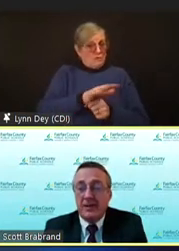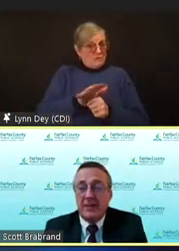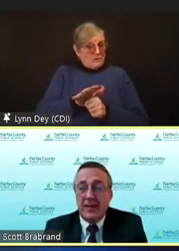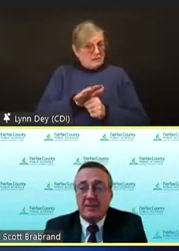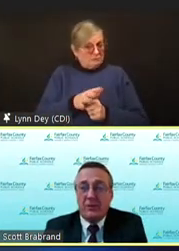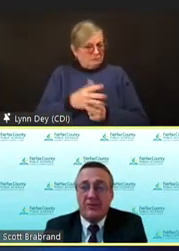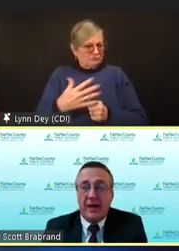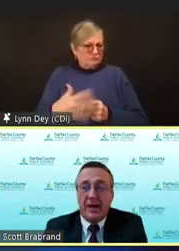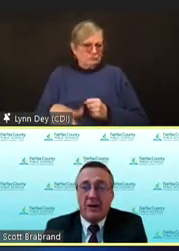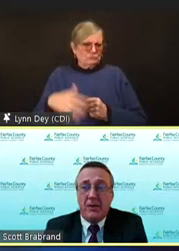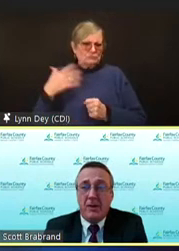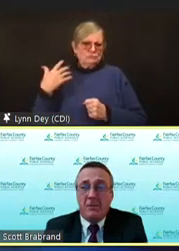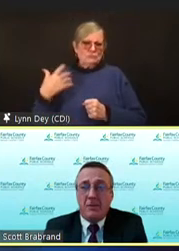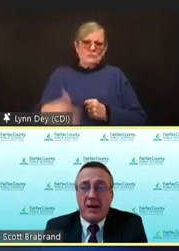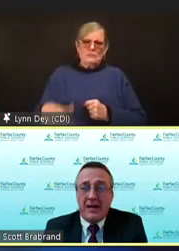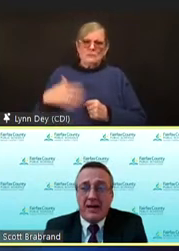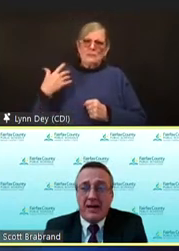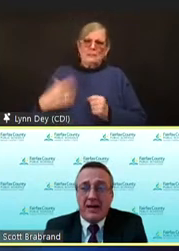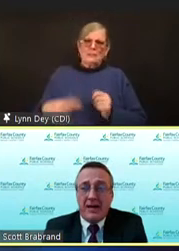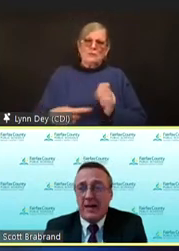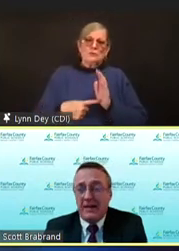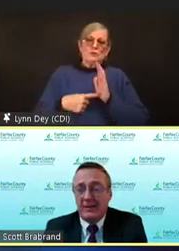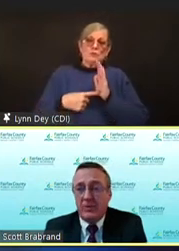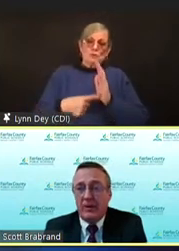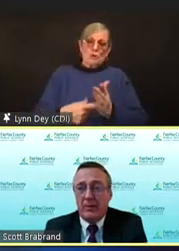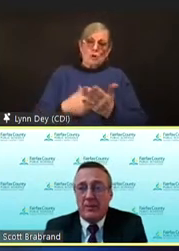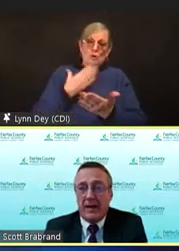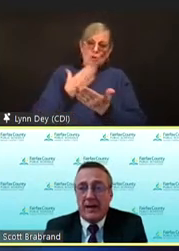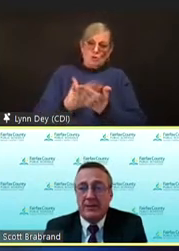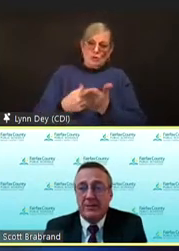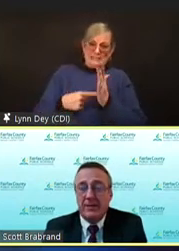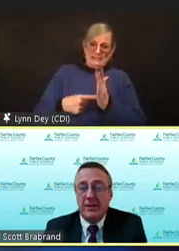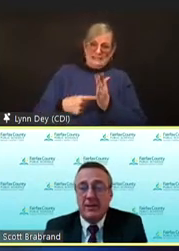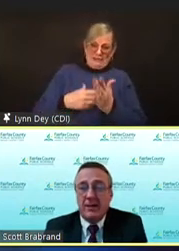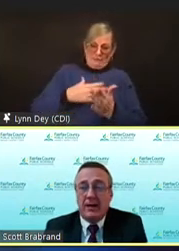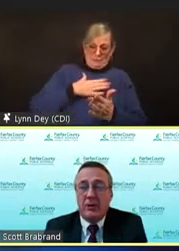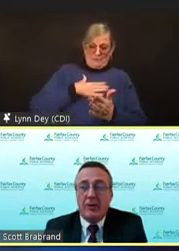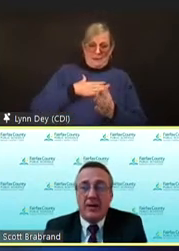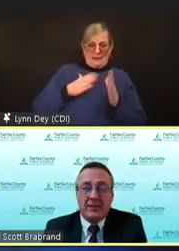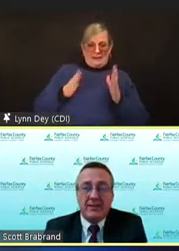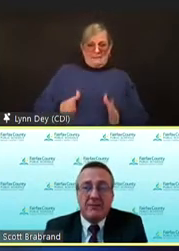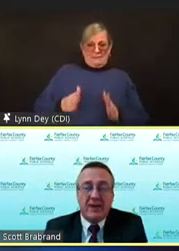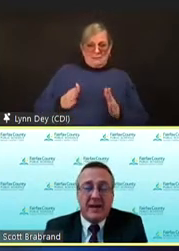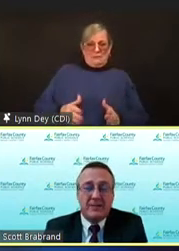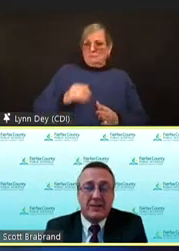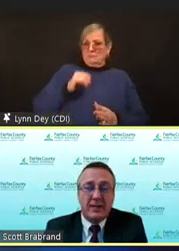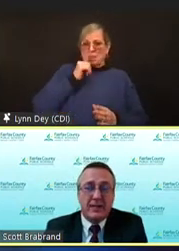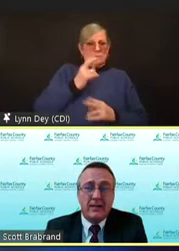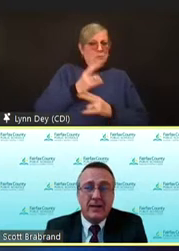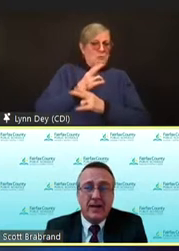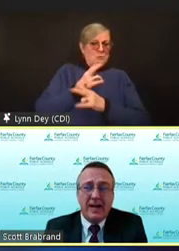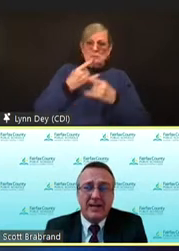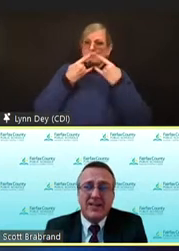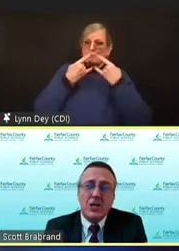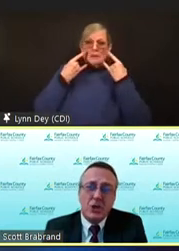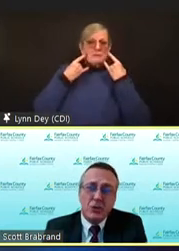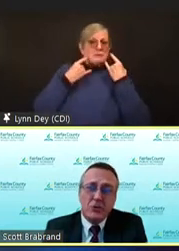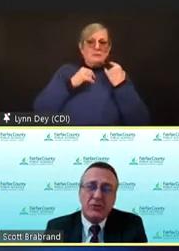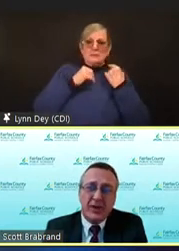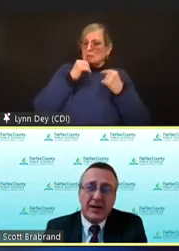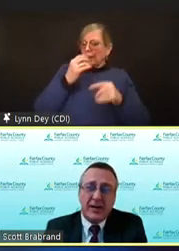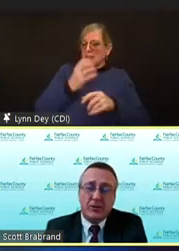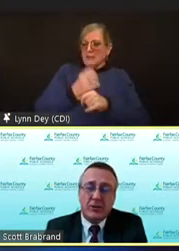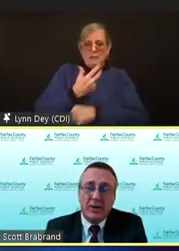primary example of how my decision not to wear a mask or not to get vaccinated has a